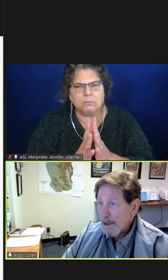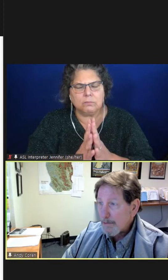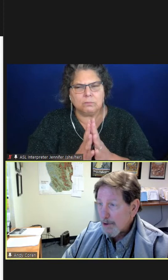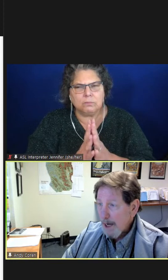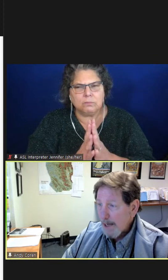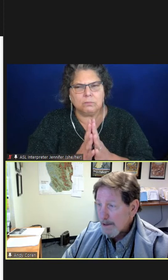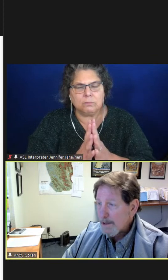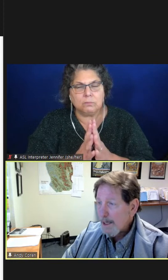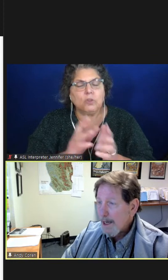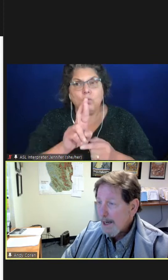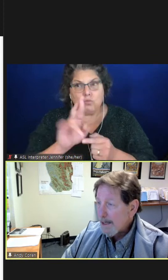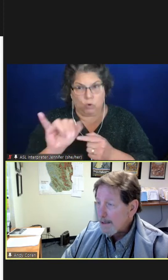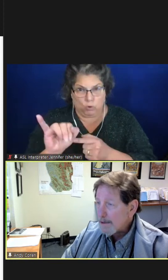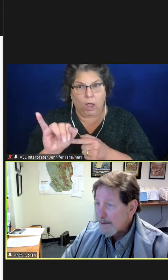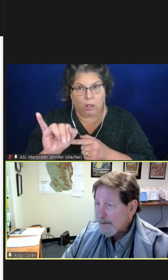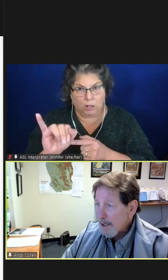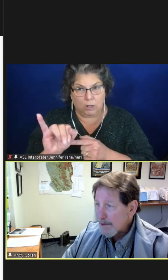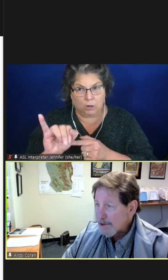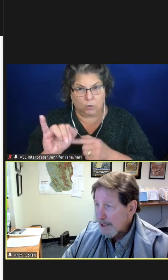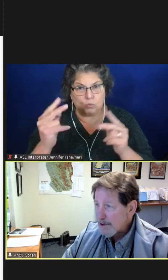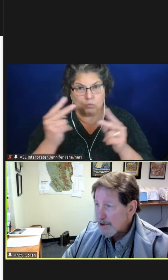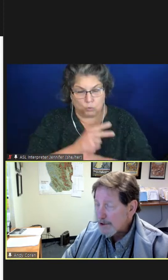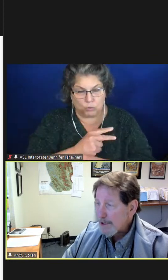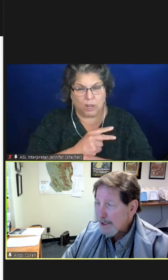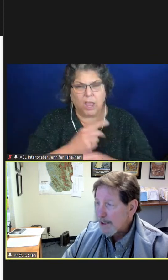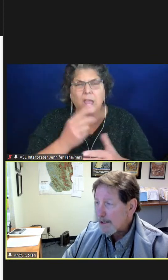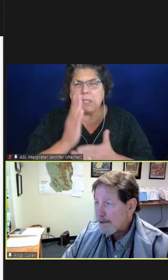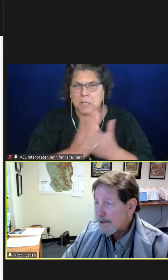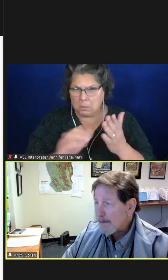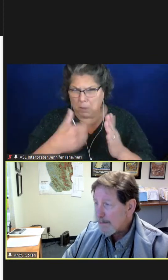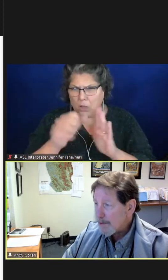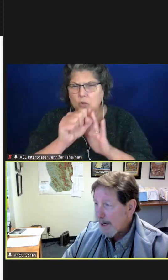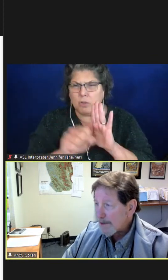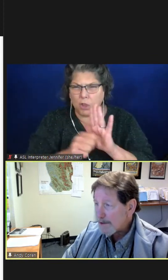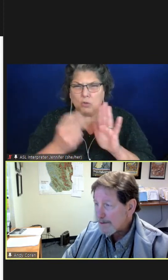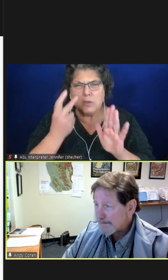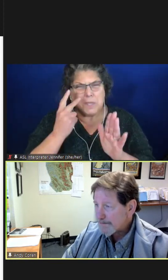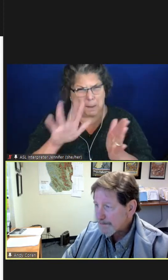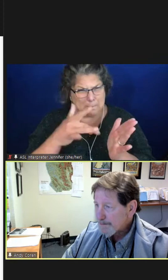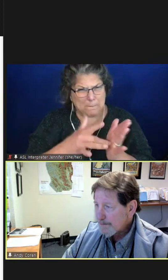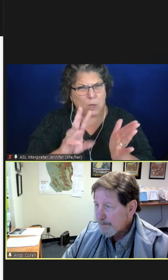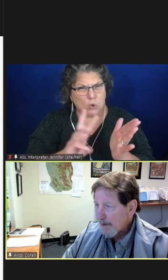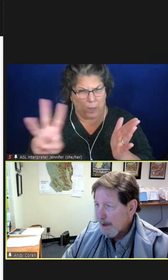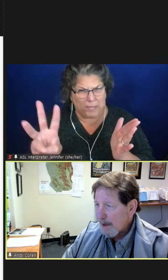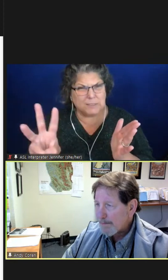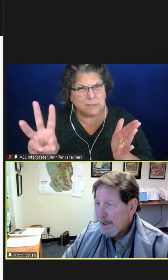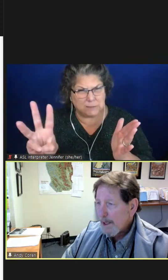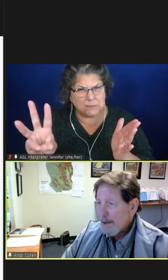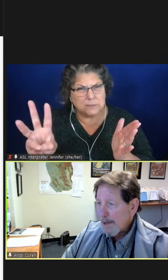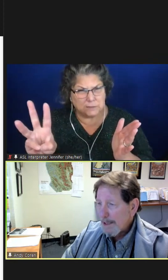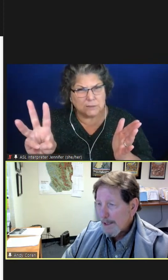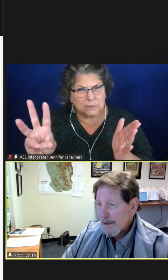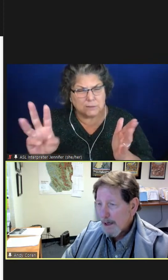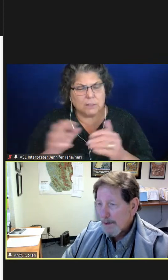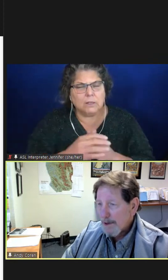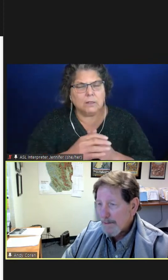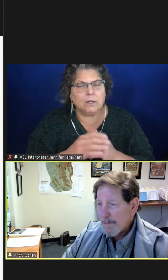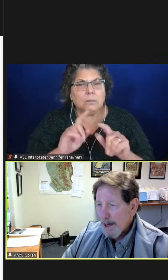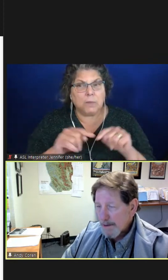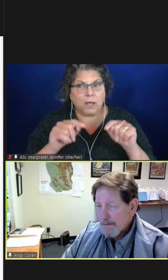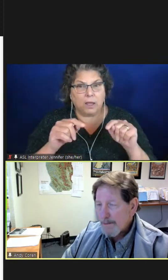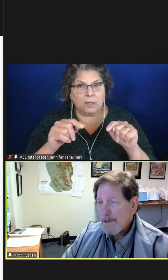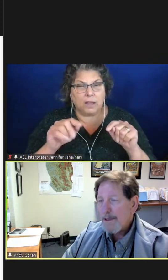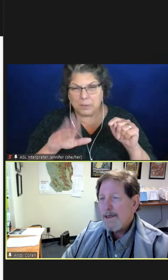in Rhode Island, and in some of the other states, you're seeing it in the Midwest. But here on